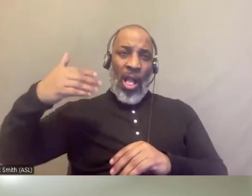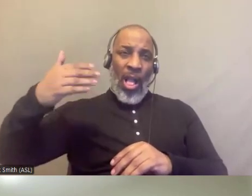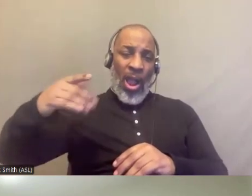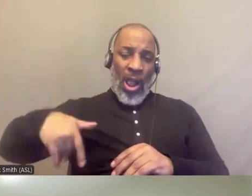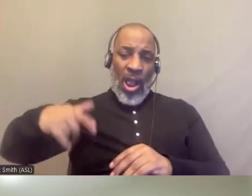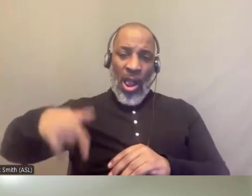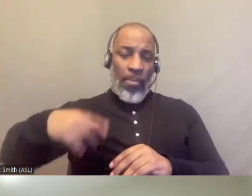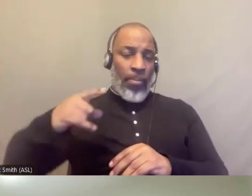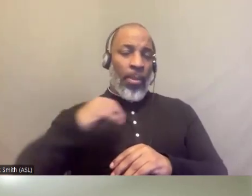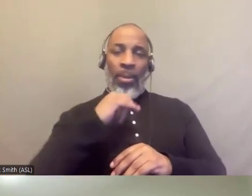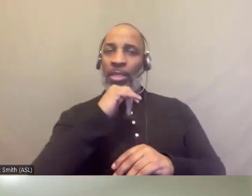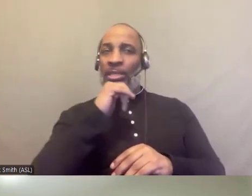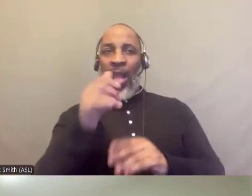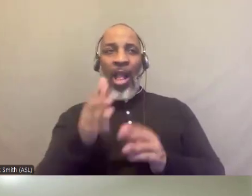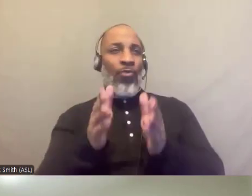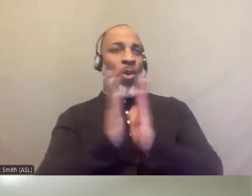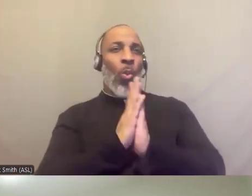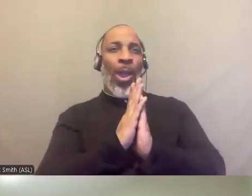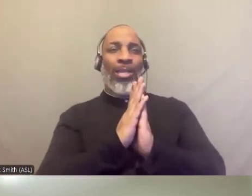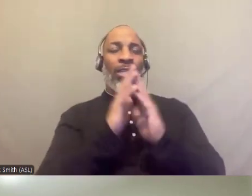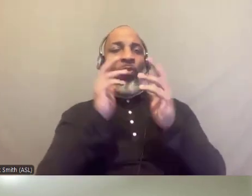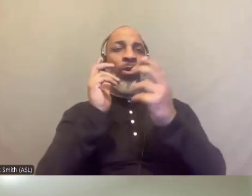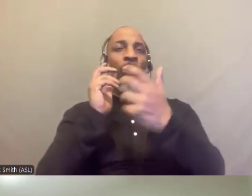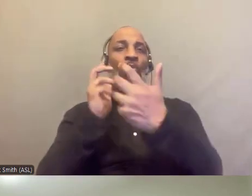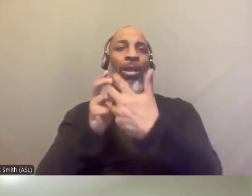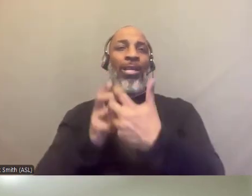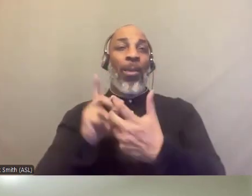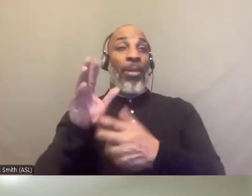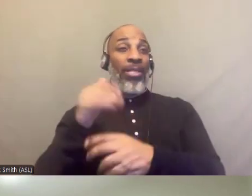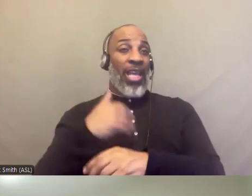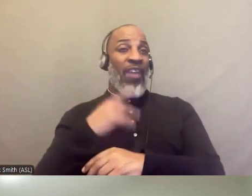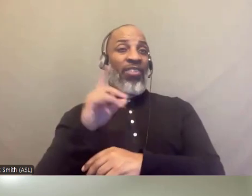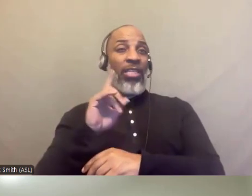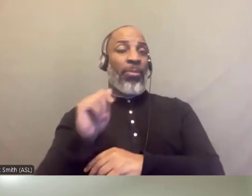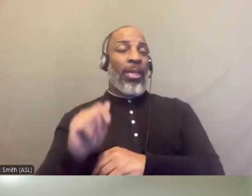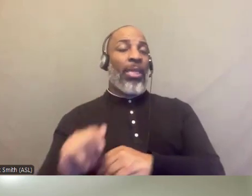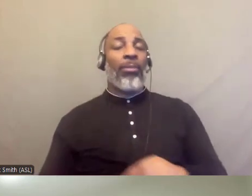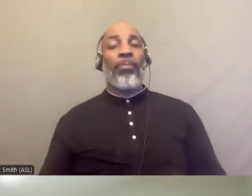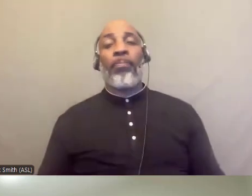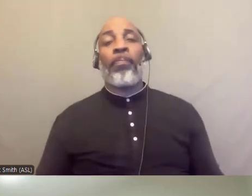not requested an accommodation, but she has a disability.